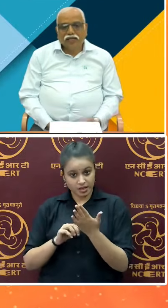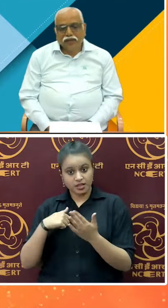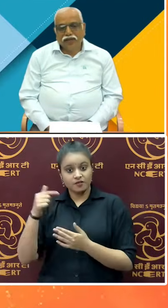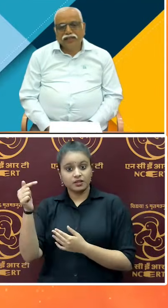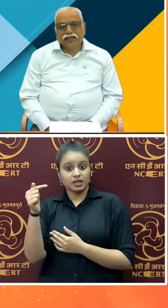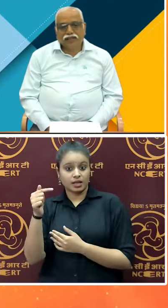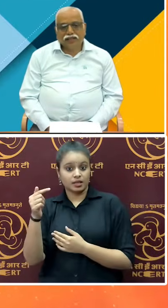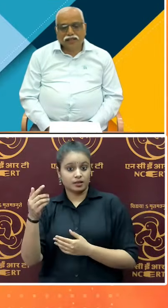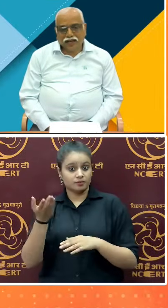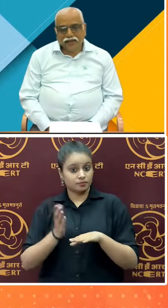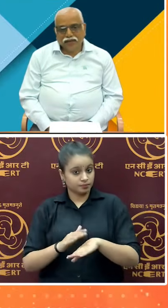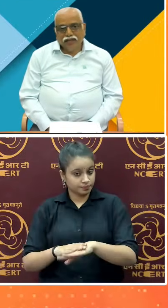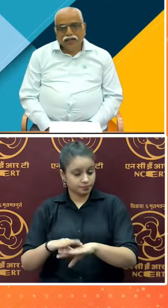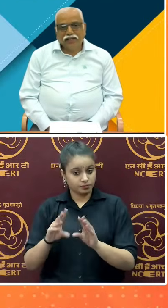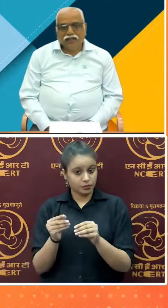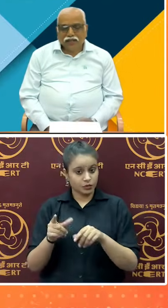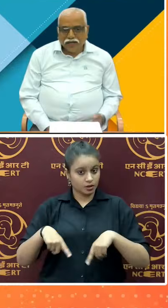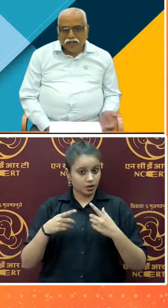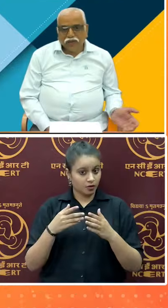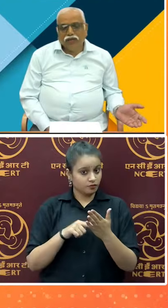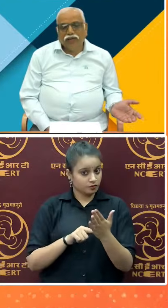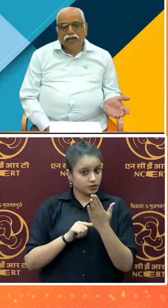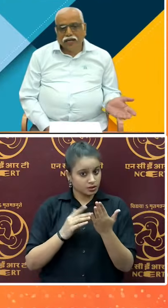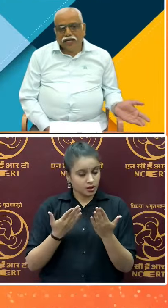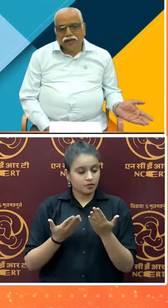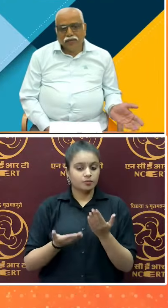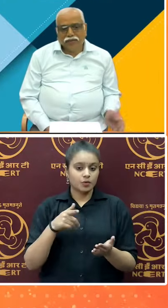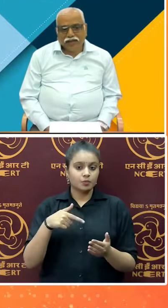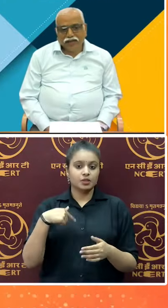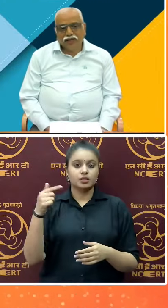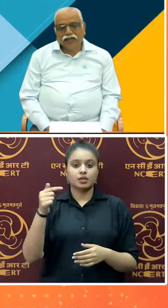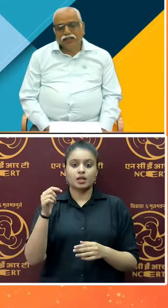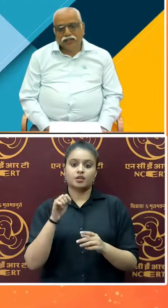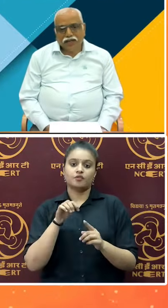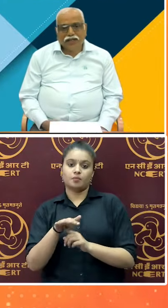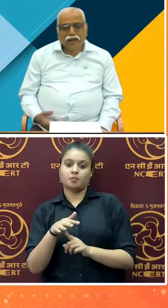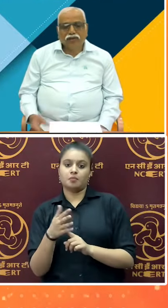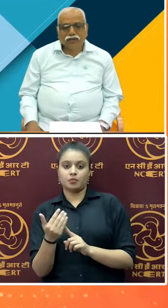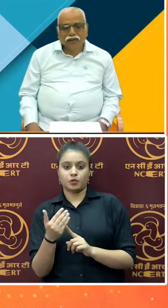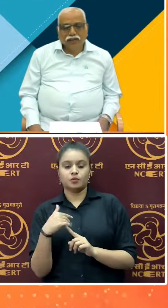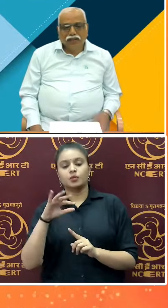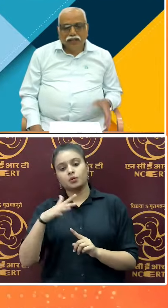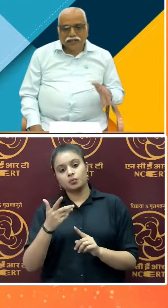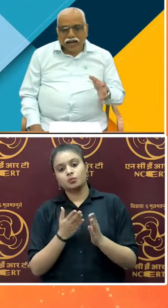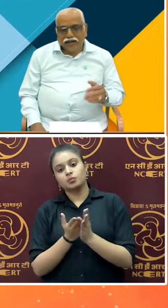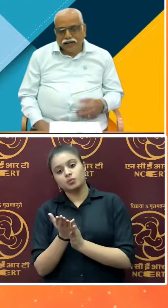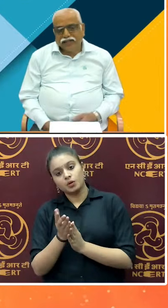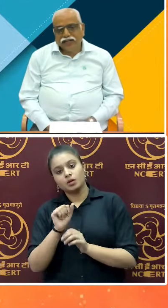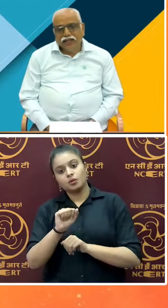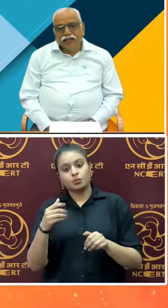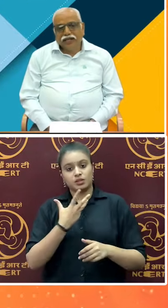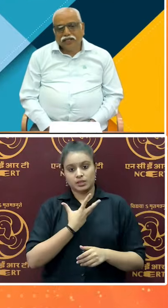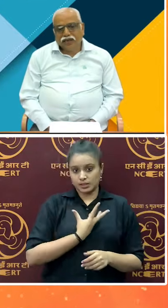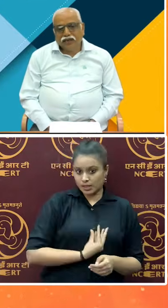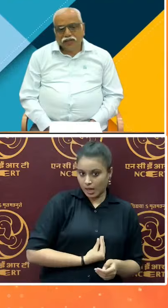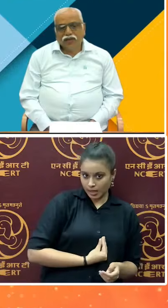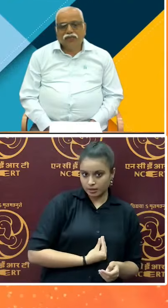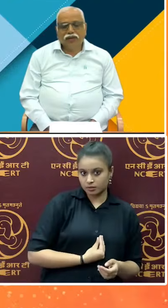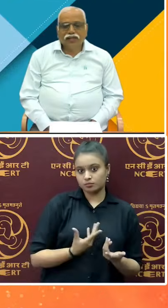negative experiences in his life, it tends to give the negative impact. So it is in terms of their sadness,